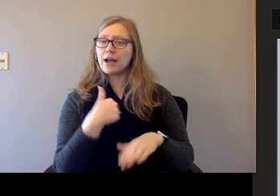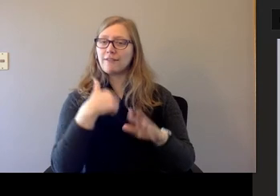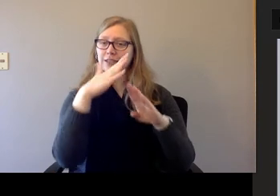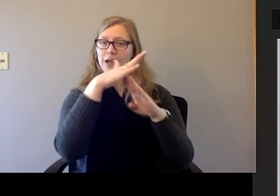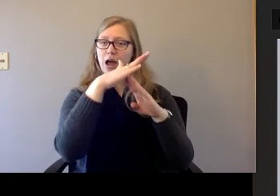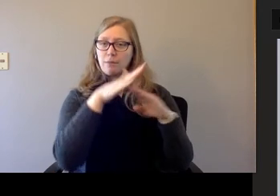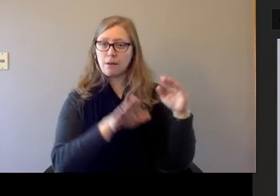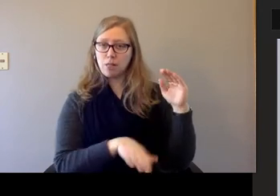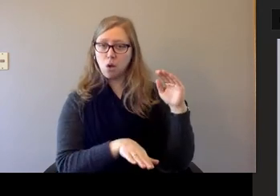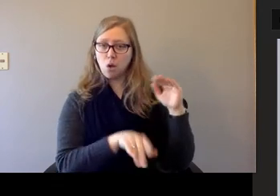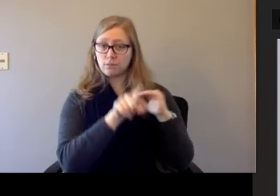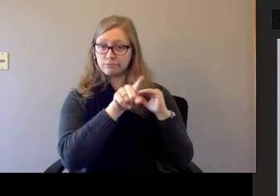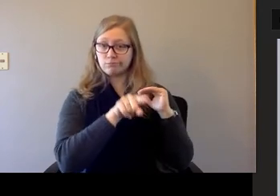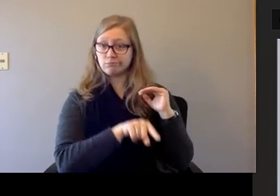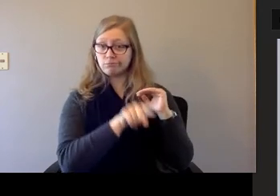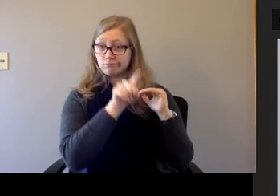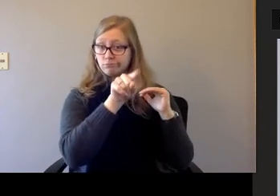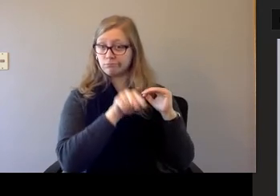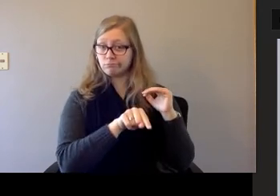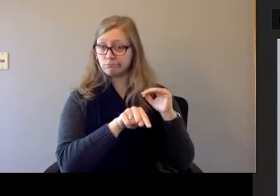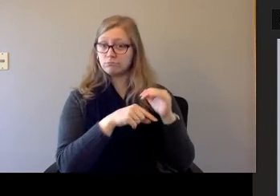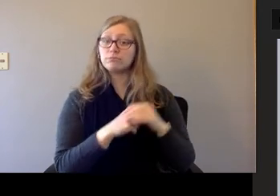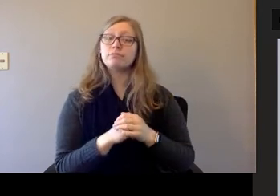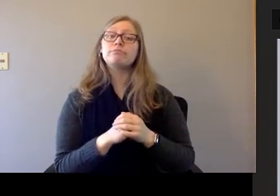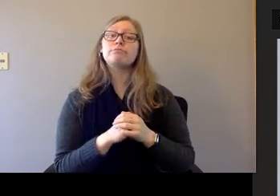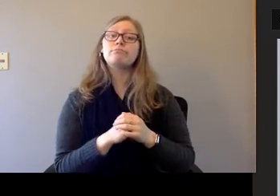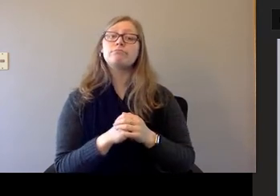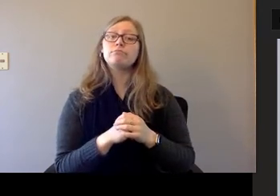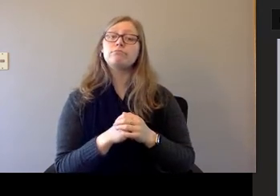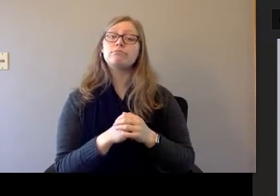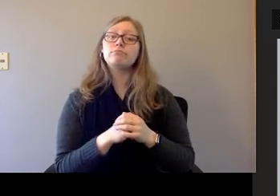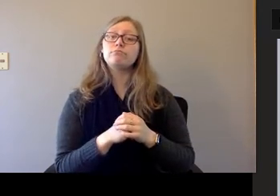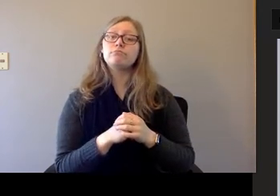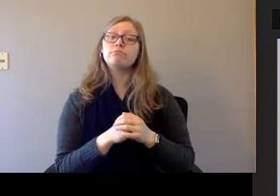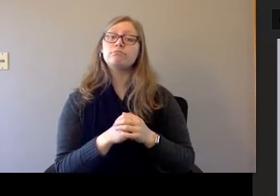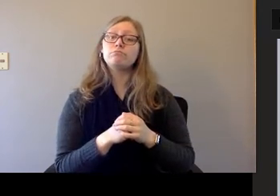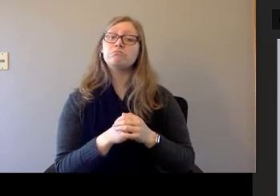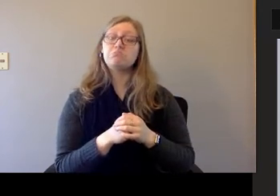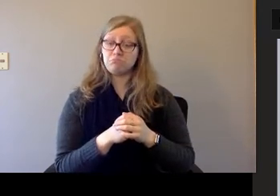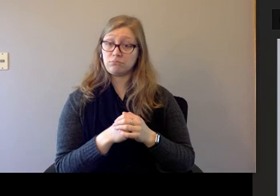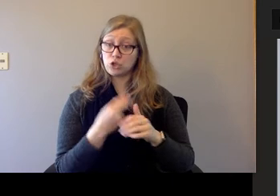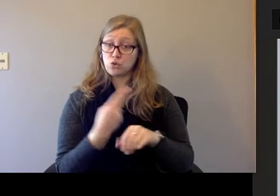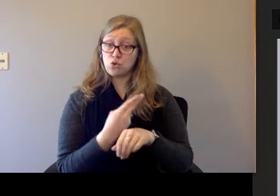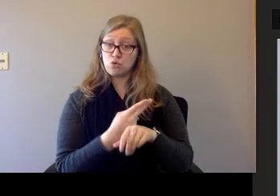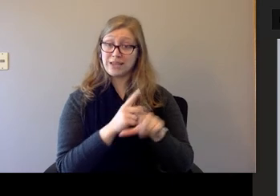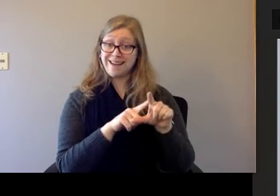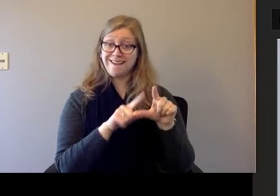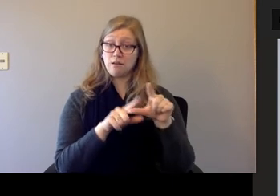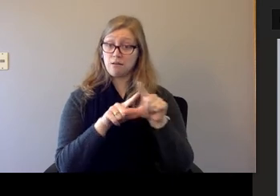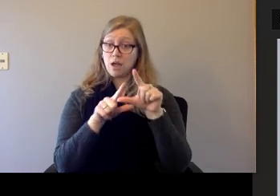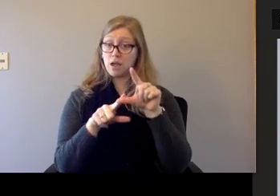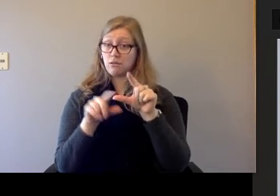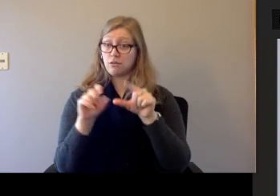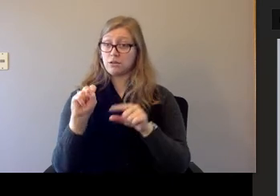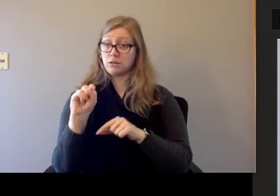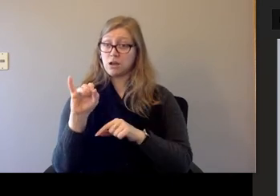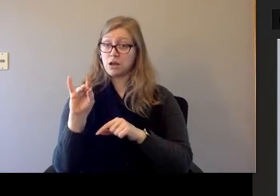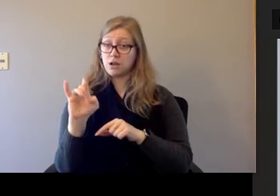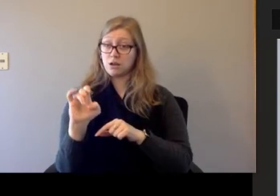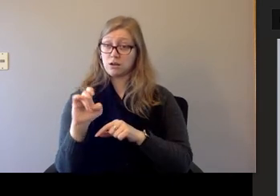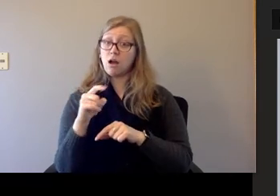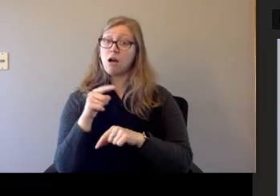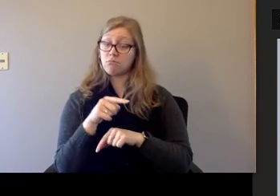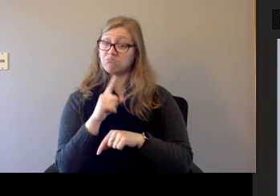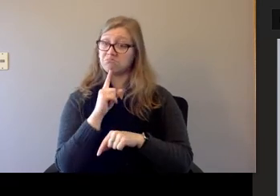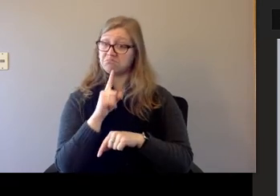this other triangle. And are they congruent or not using angle, angle, side? So one thing I noticed